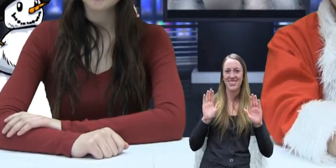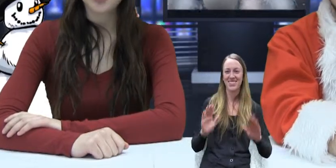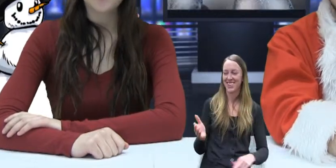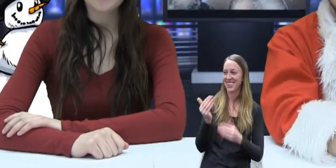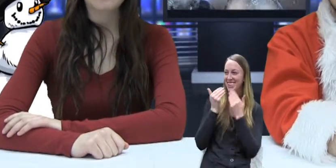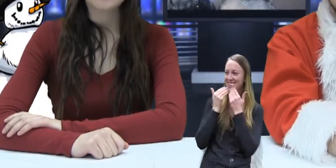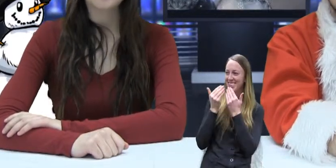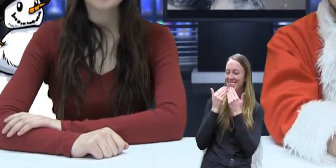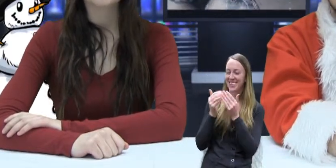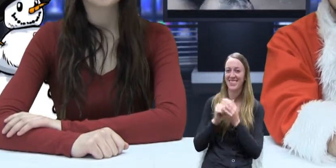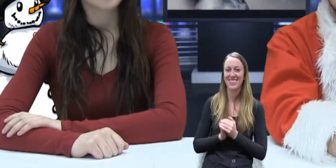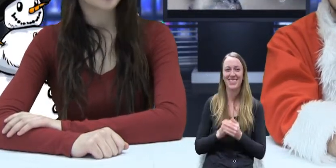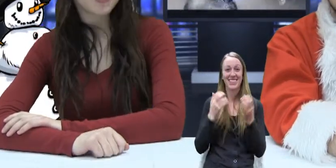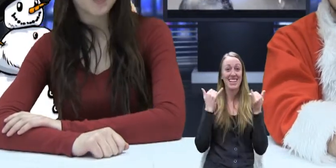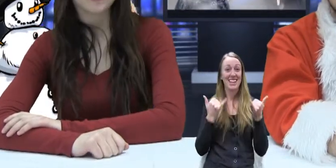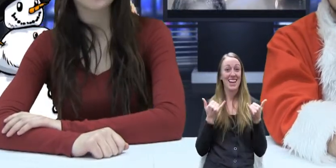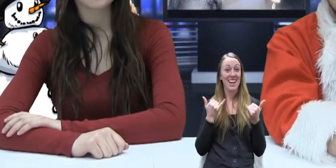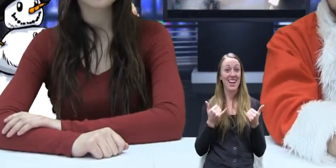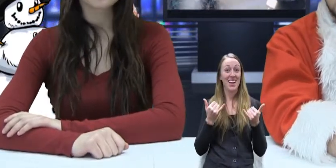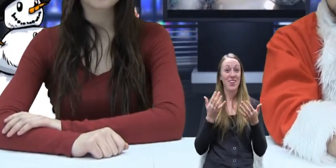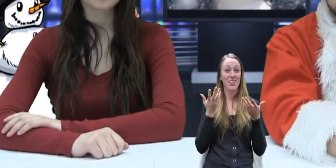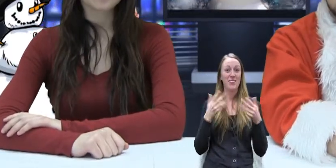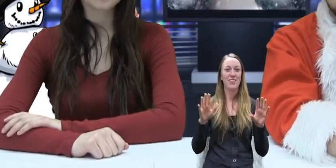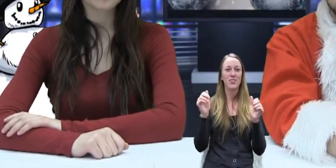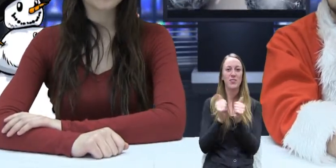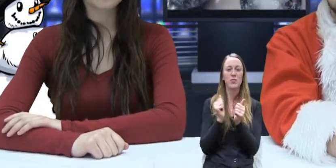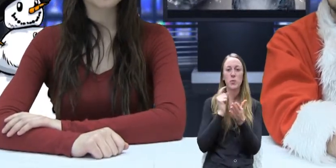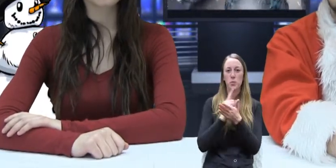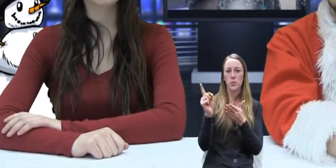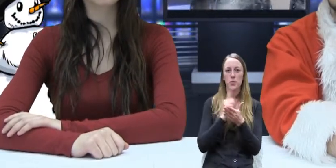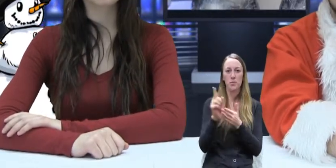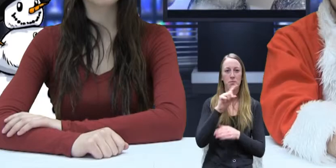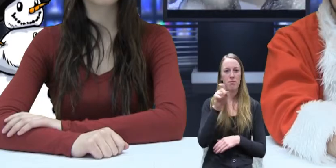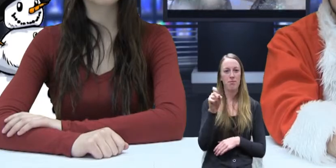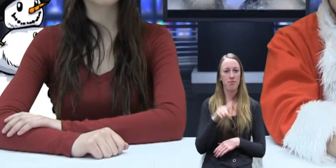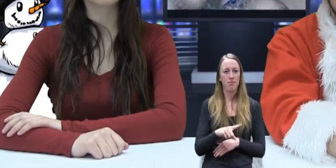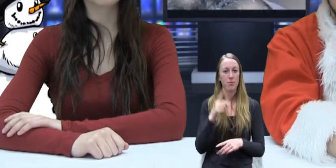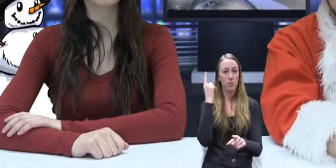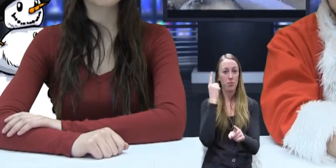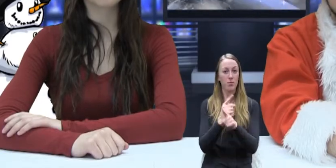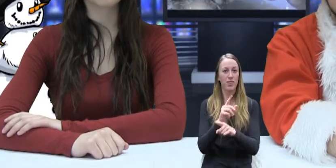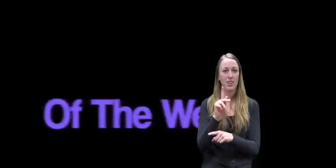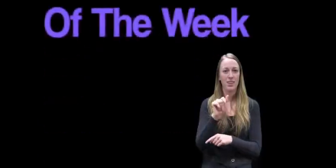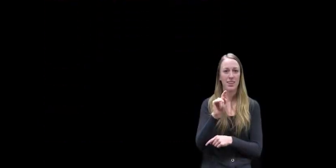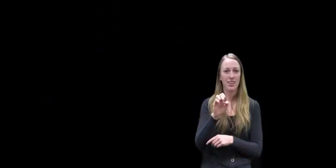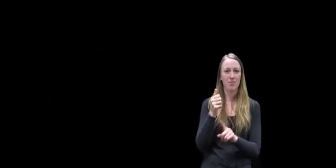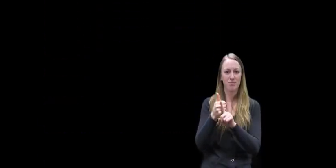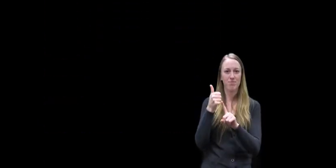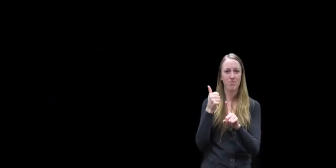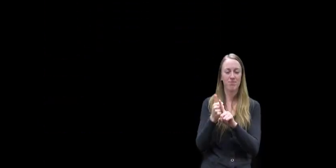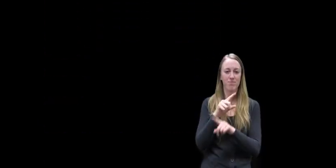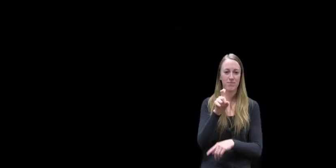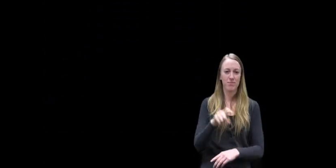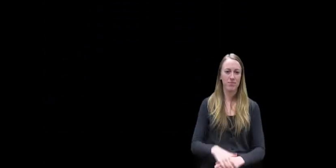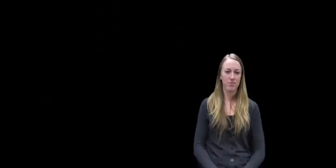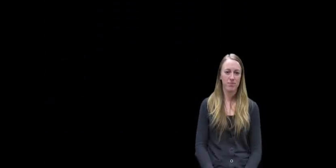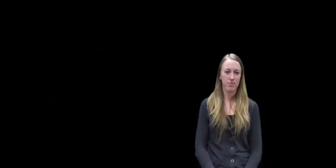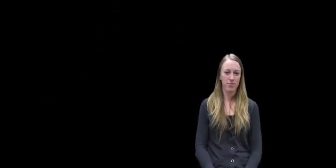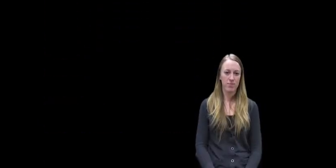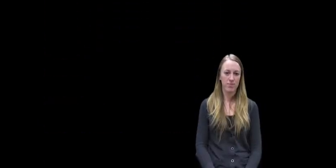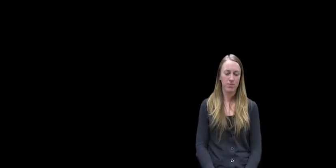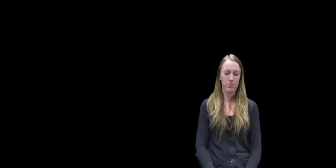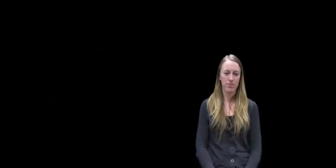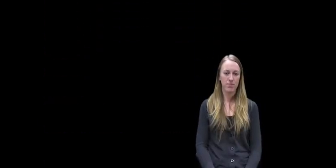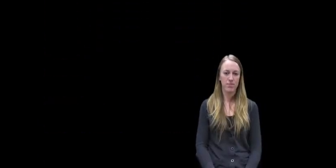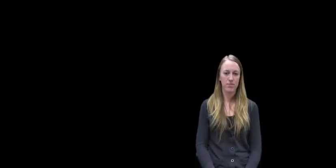finish off our show, we have this week's Question of the Week. We sure do. This week it's brought to you by Kate Moreau. Jingle bell, jingle